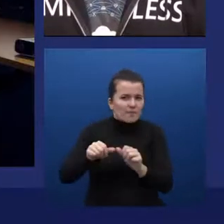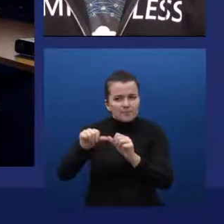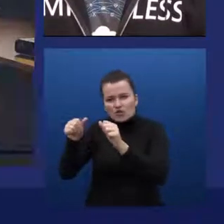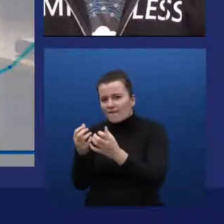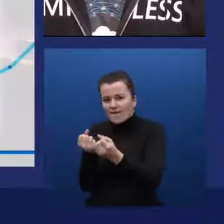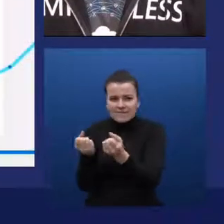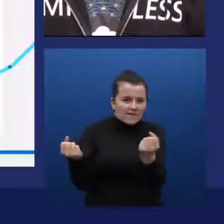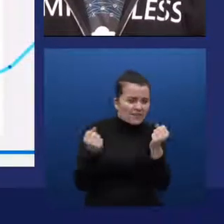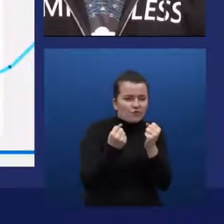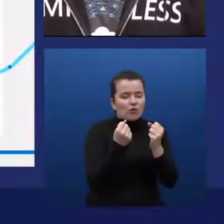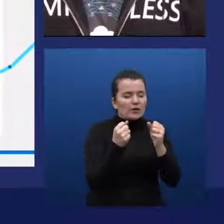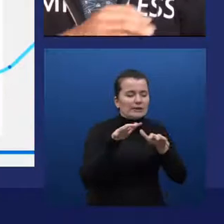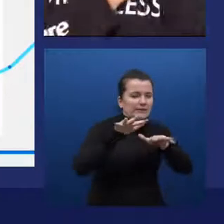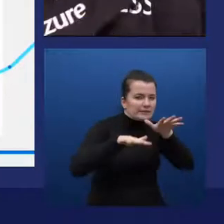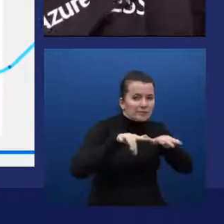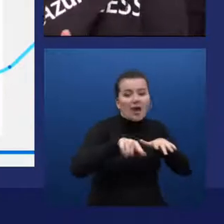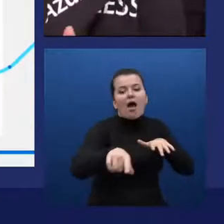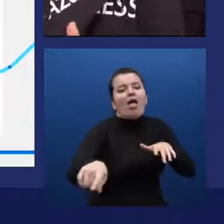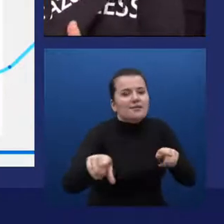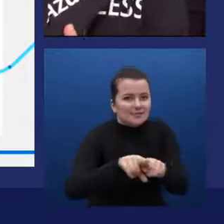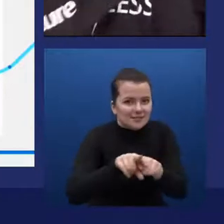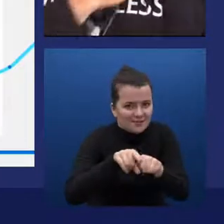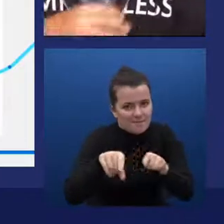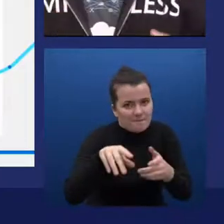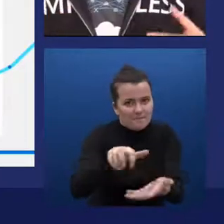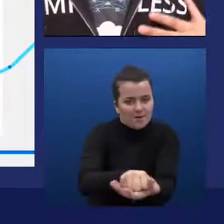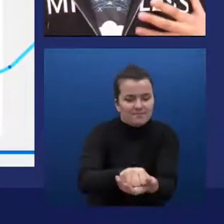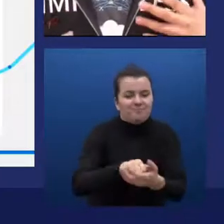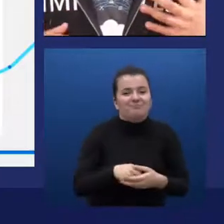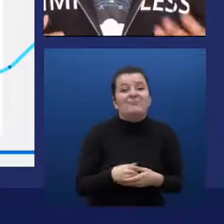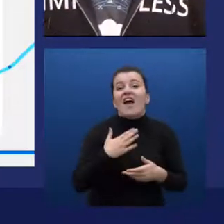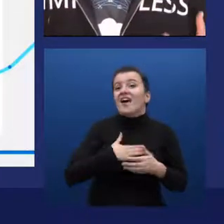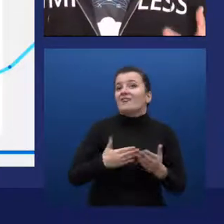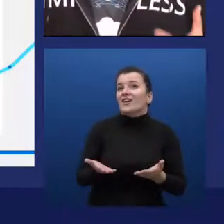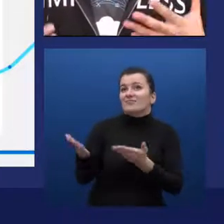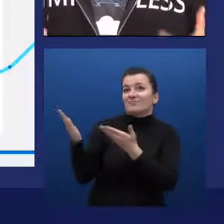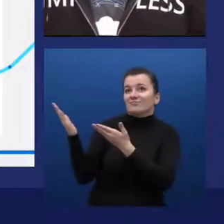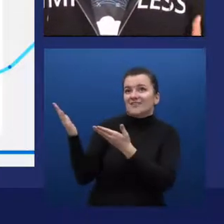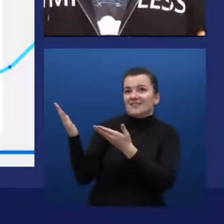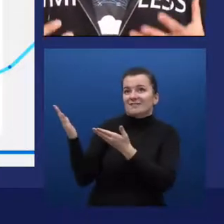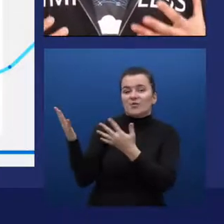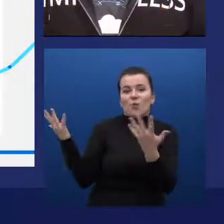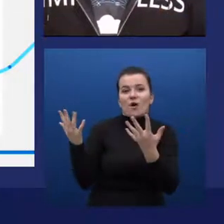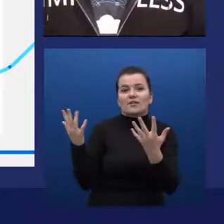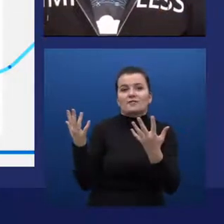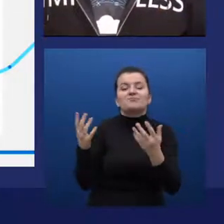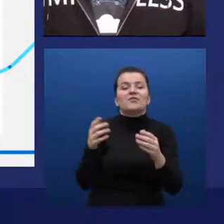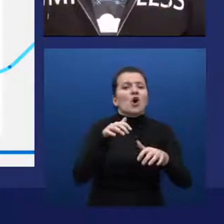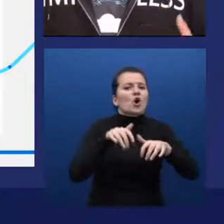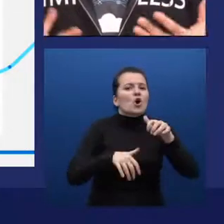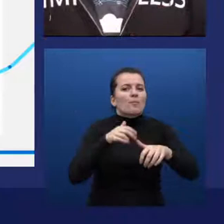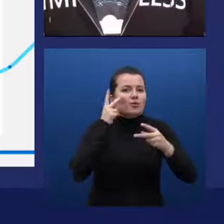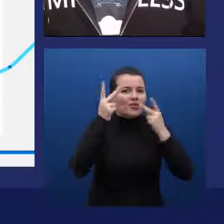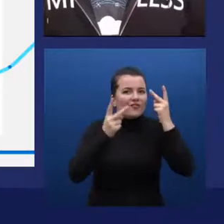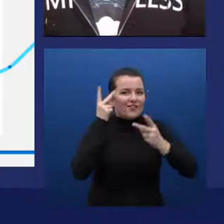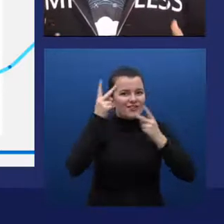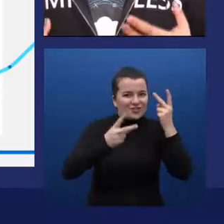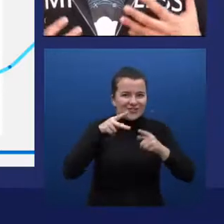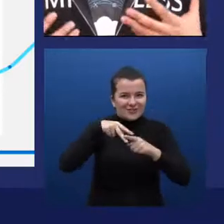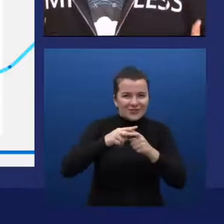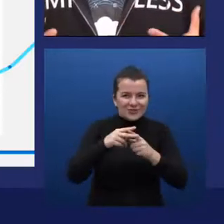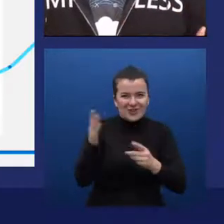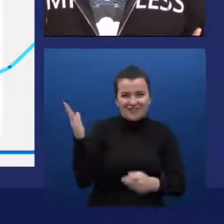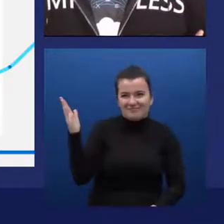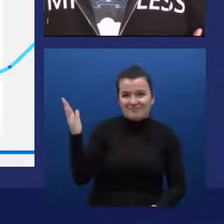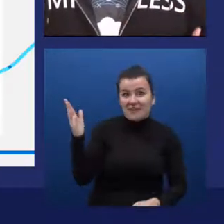Now, oops, went too fast. So I wanted to share this, and this is the computer vision tool set that's made available. If you're like me